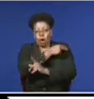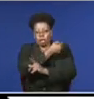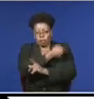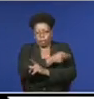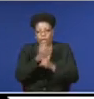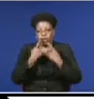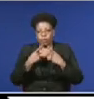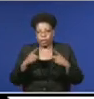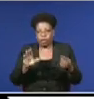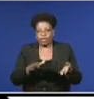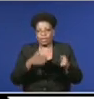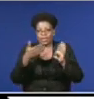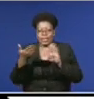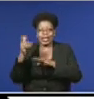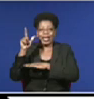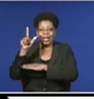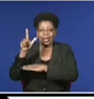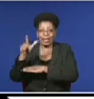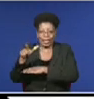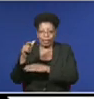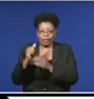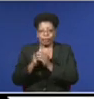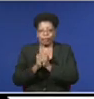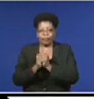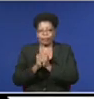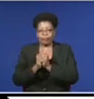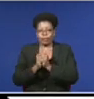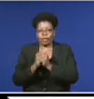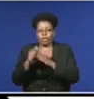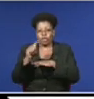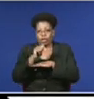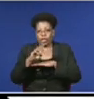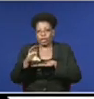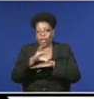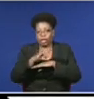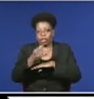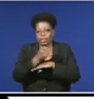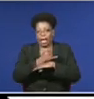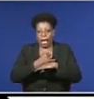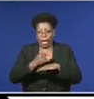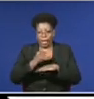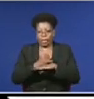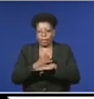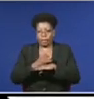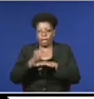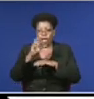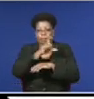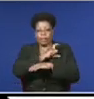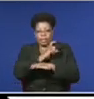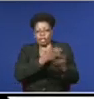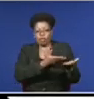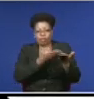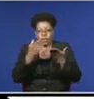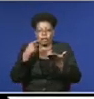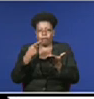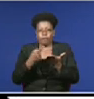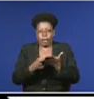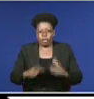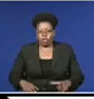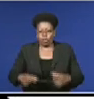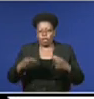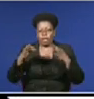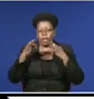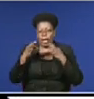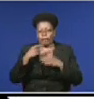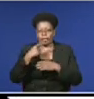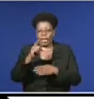pronounced dead a short time later. Turks Island Commissioner of Police James Smith said in a statement he is committed to bringing the facts to light. Smith